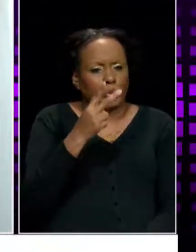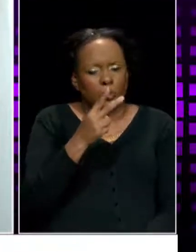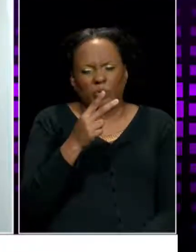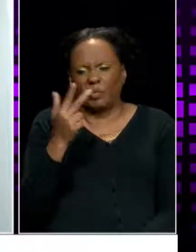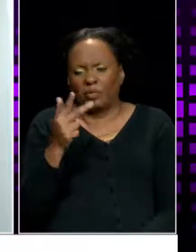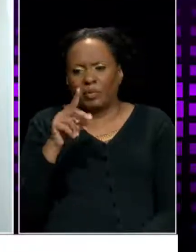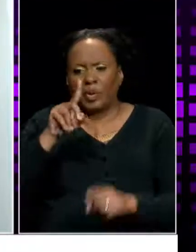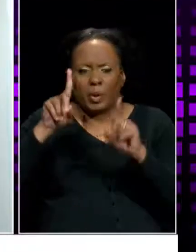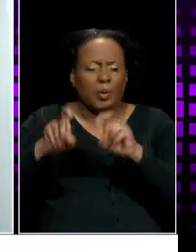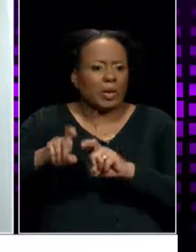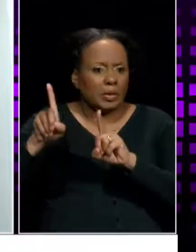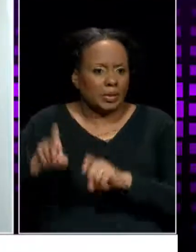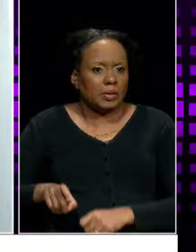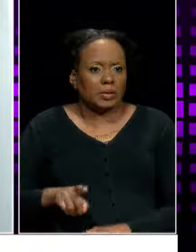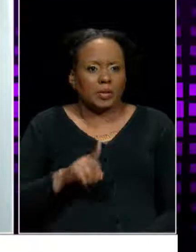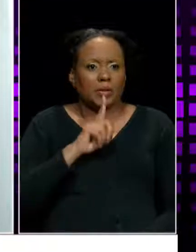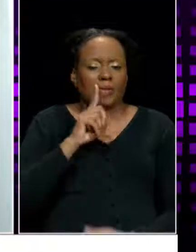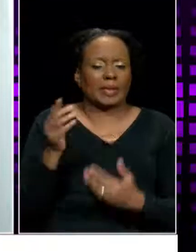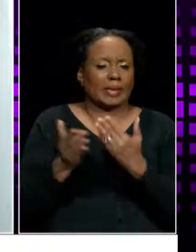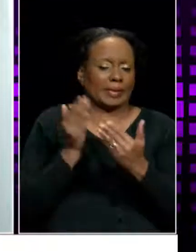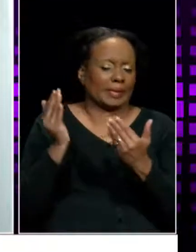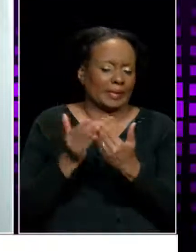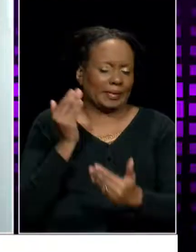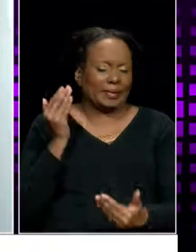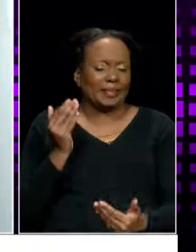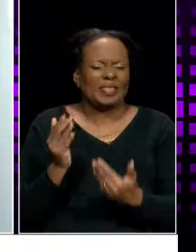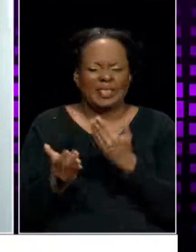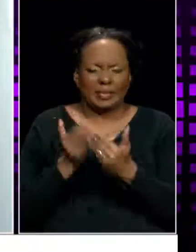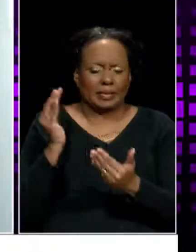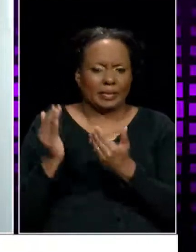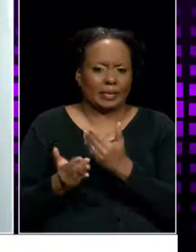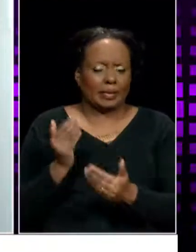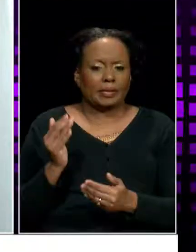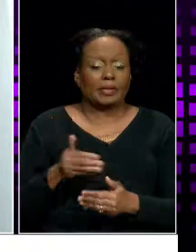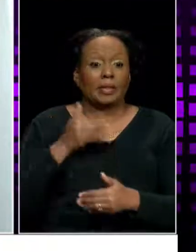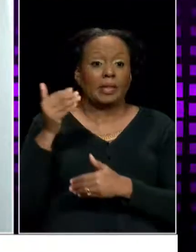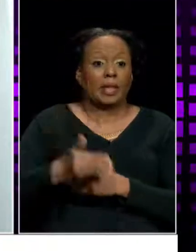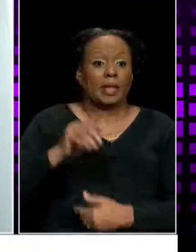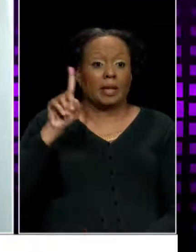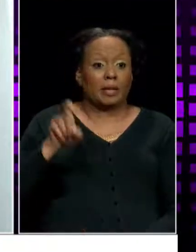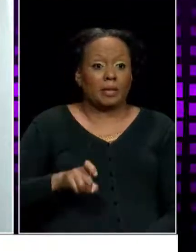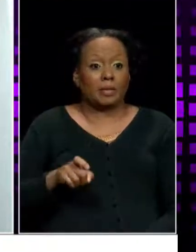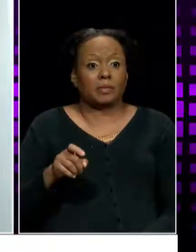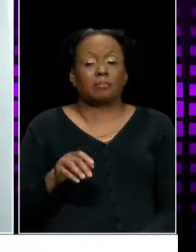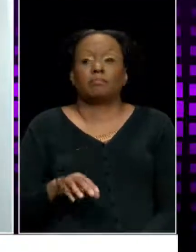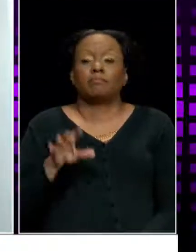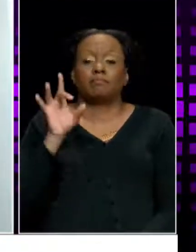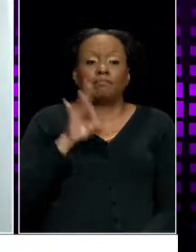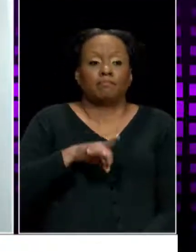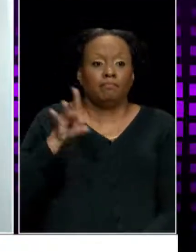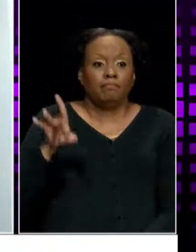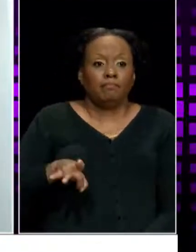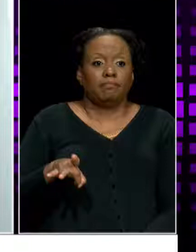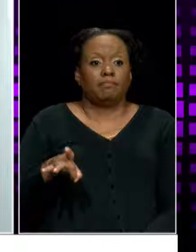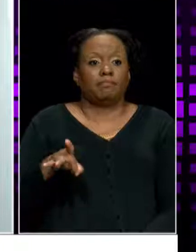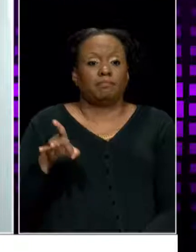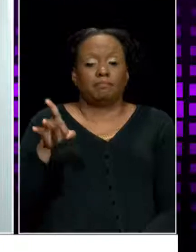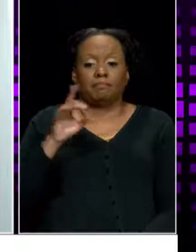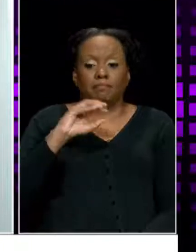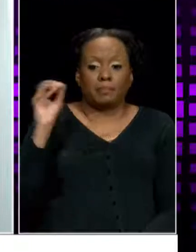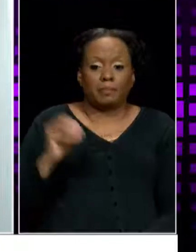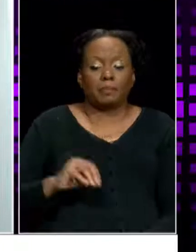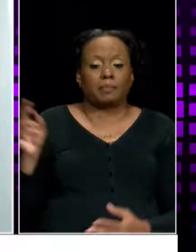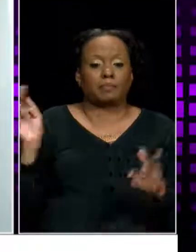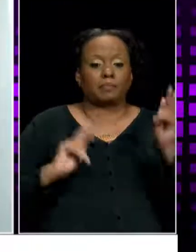it. It's really, really easy. So the next question we have was 88% believe in businesses should be more responsible for